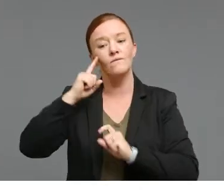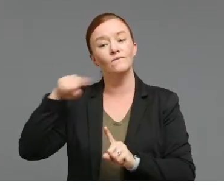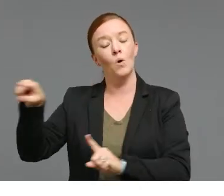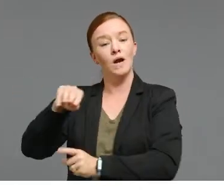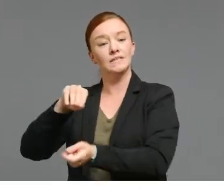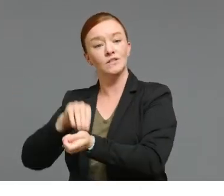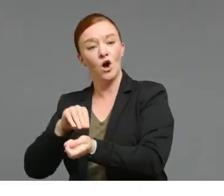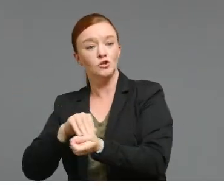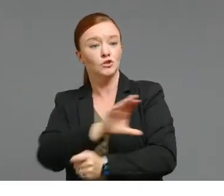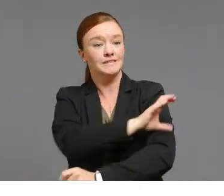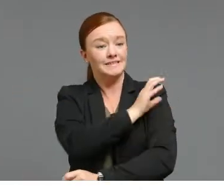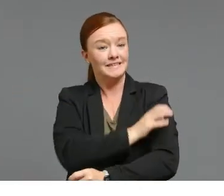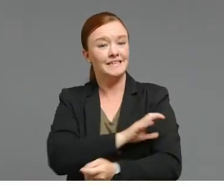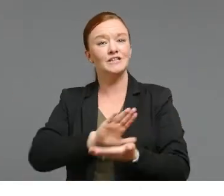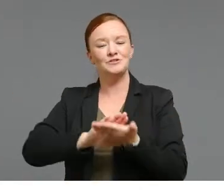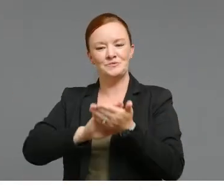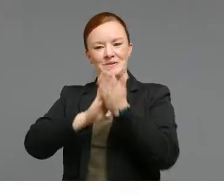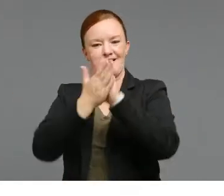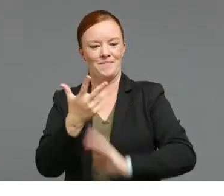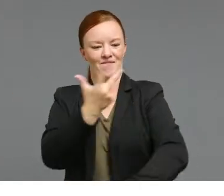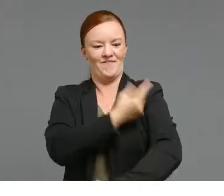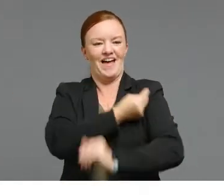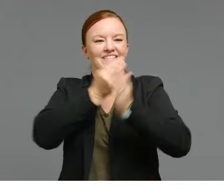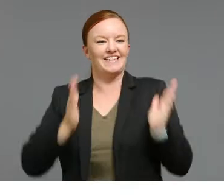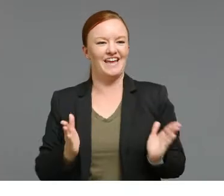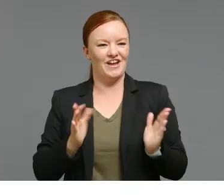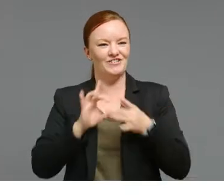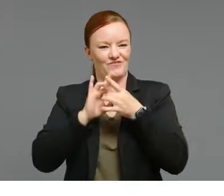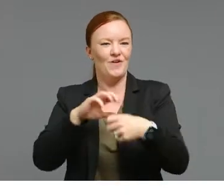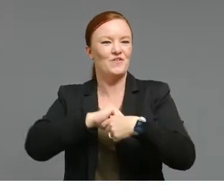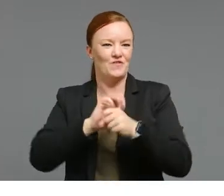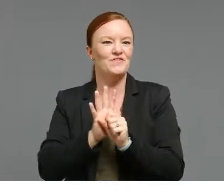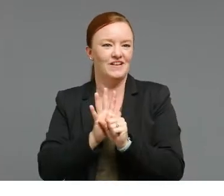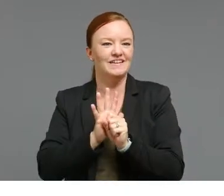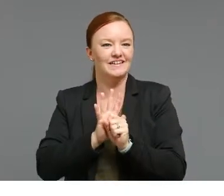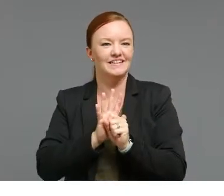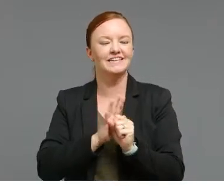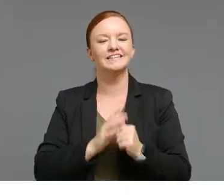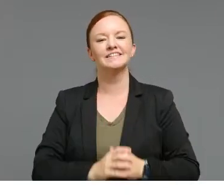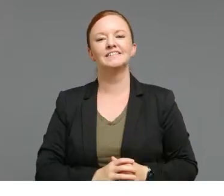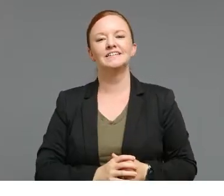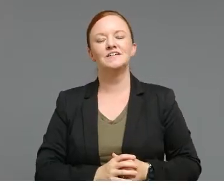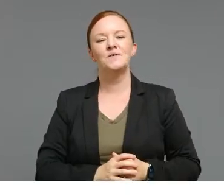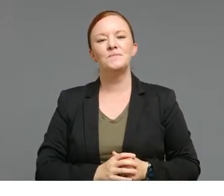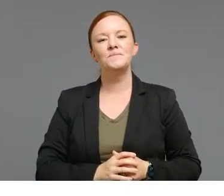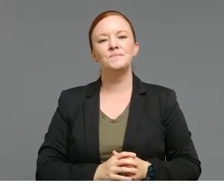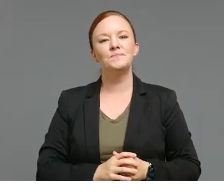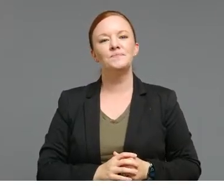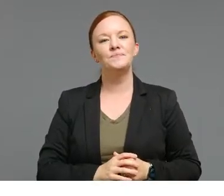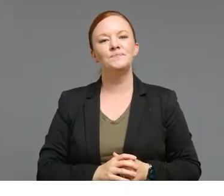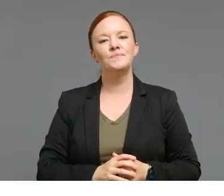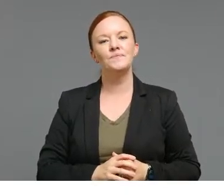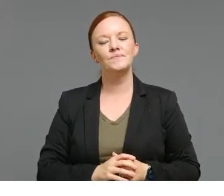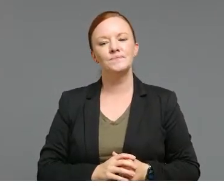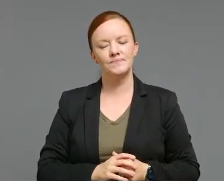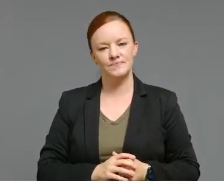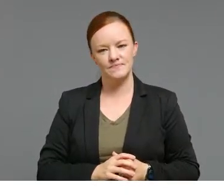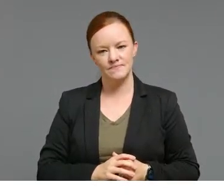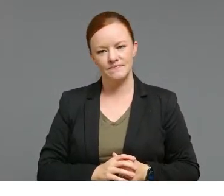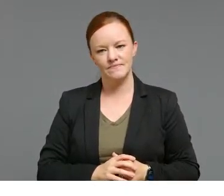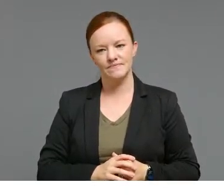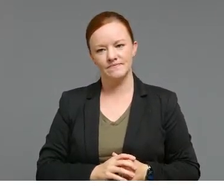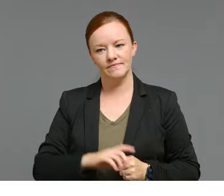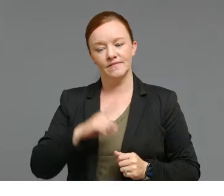become COVID-19 vaccinators. In order to receive a COVID-19 vaccine, you